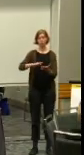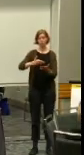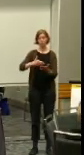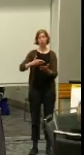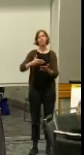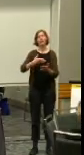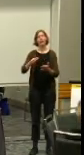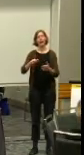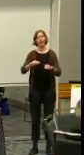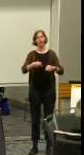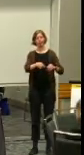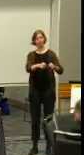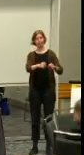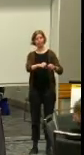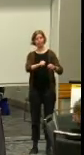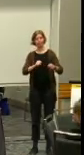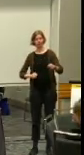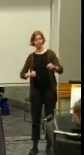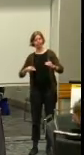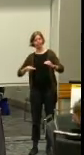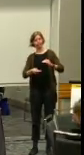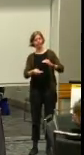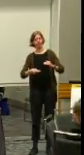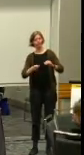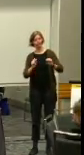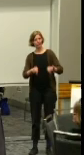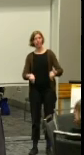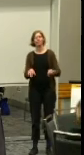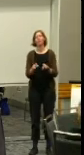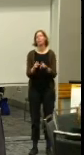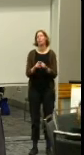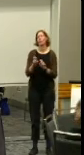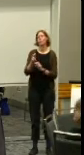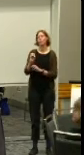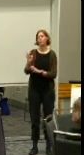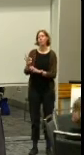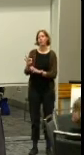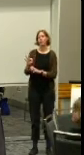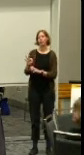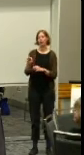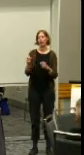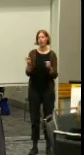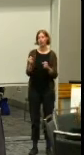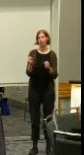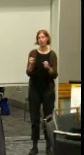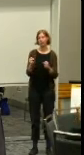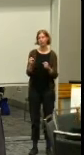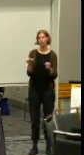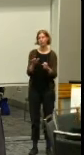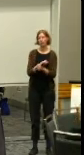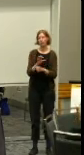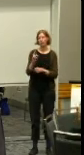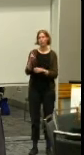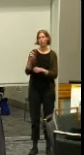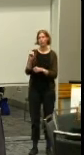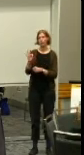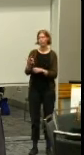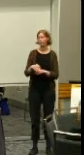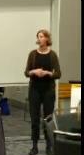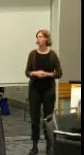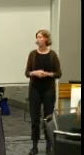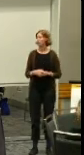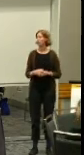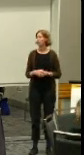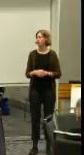refrigerator. And then the services building. As 4.4 mentioned, they don't have a specific service provider in